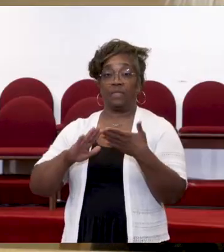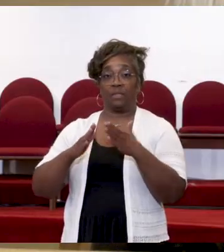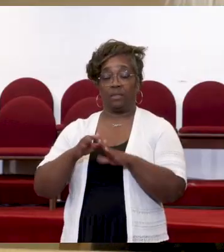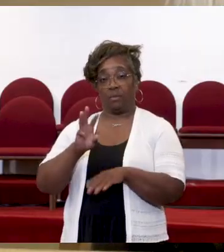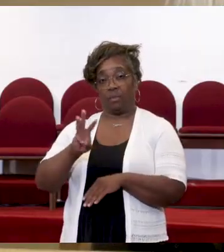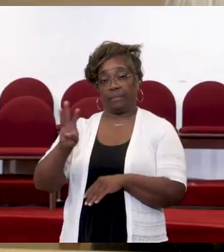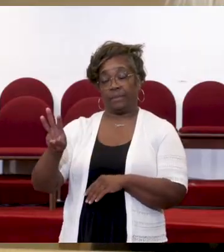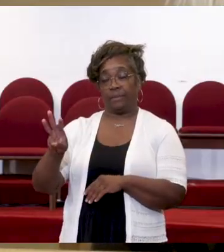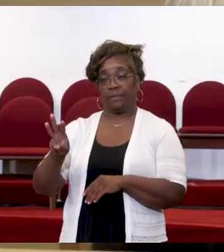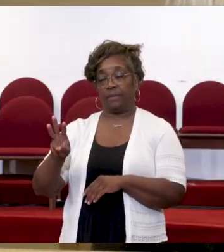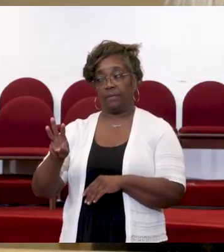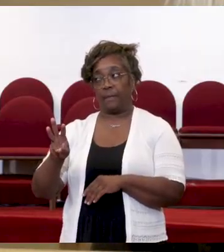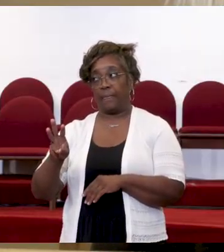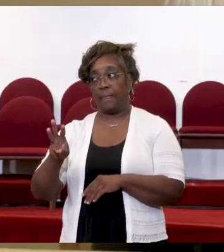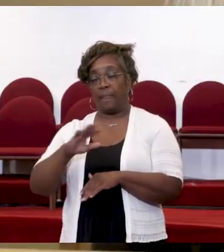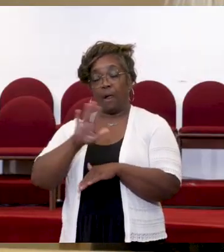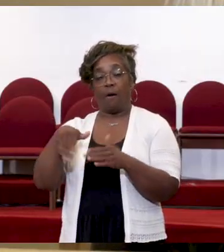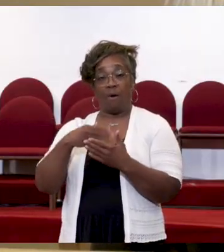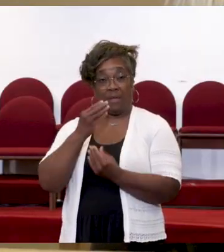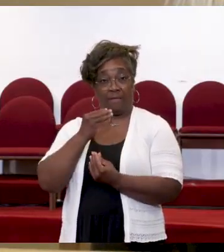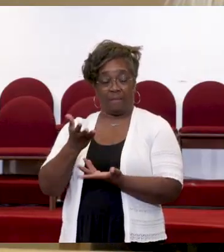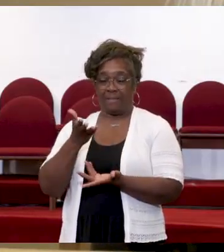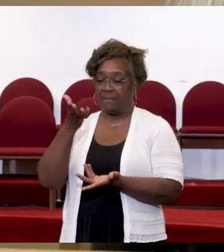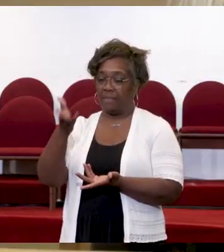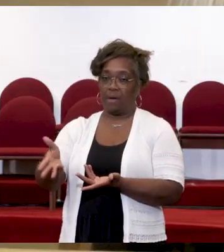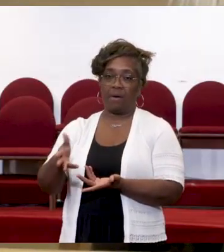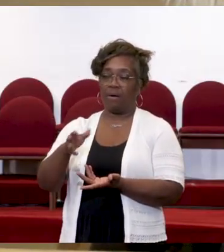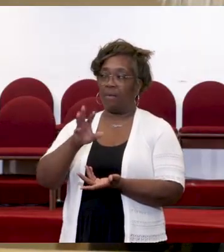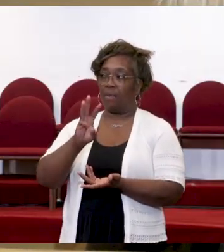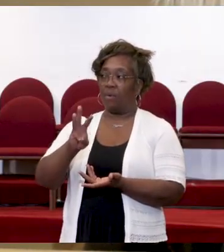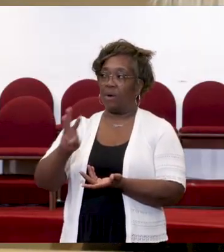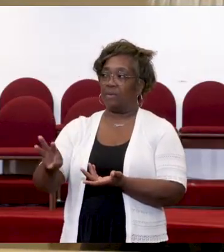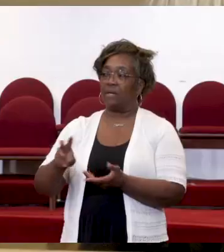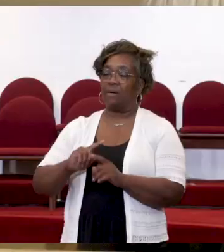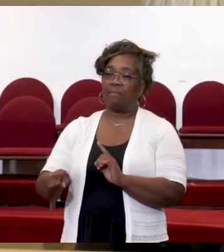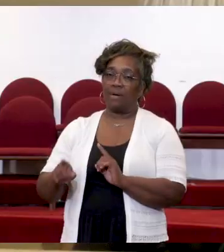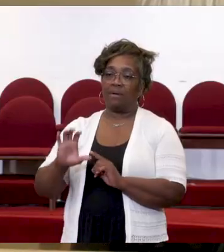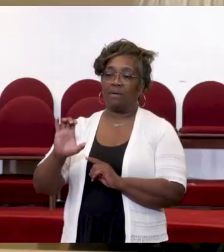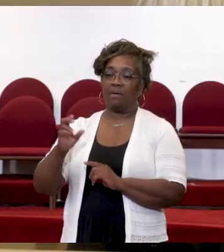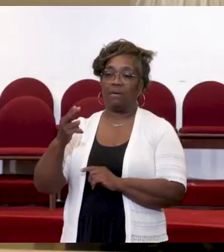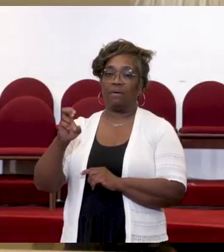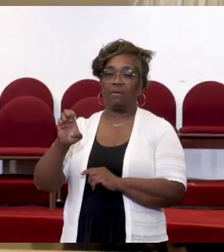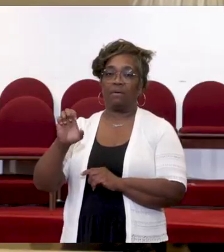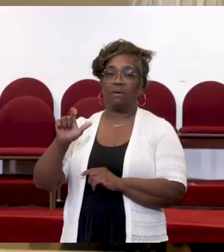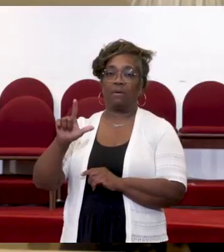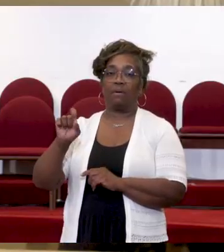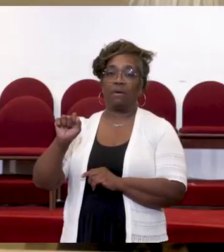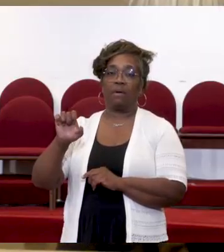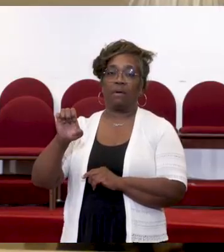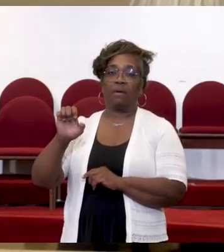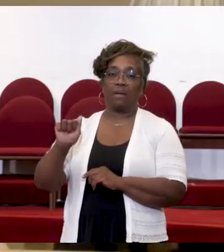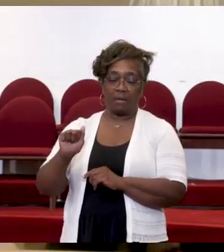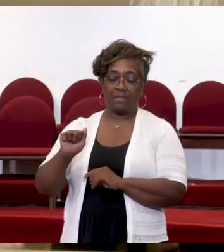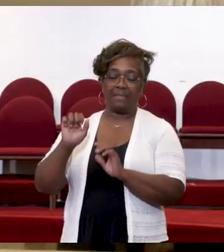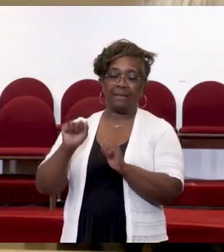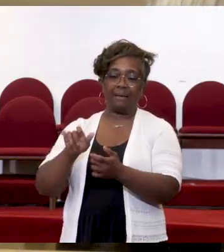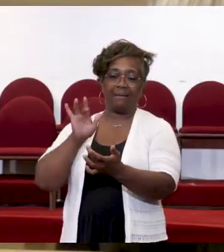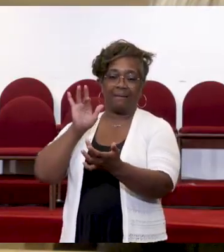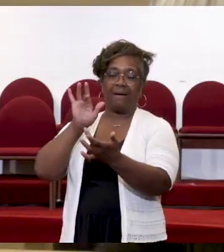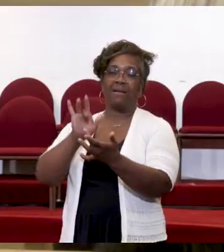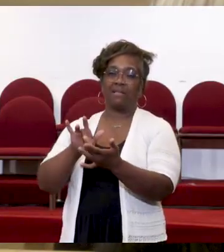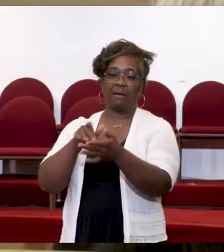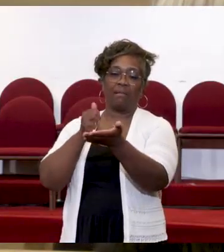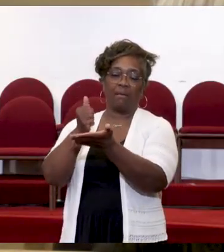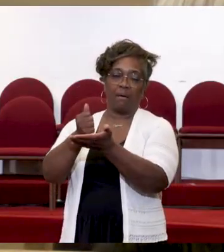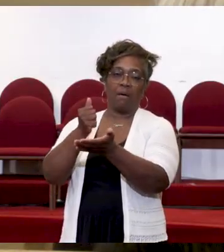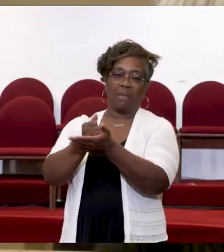website, all the information is there, but let's have Chelsea contact that individual tomorrow and walk them through it. All right, tell